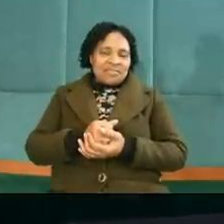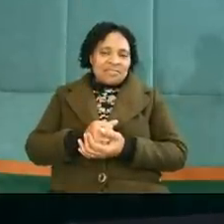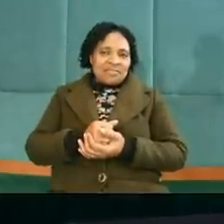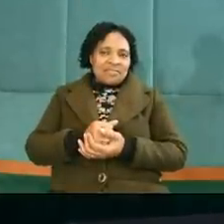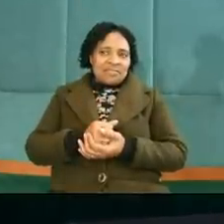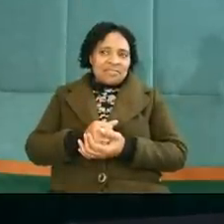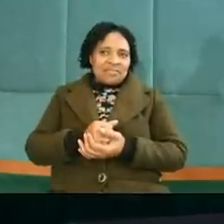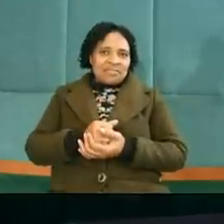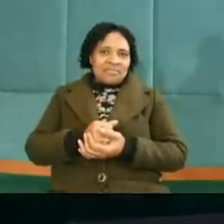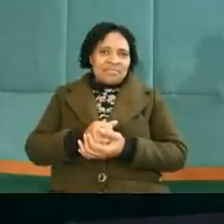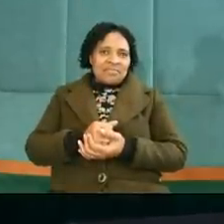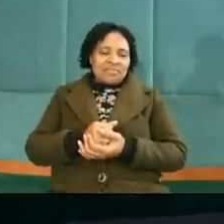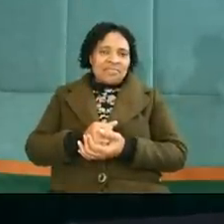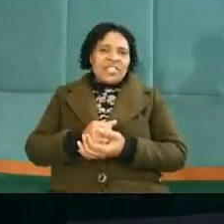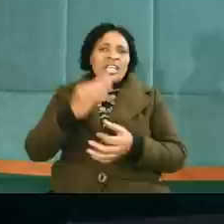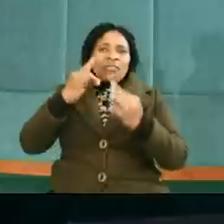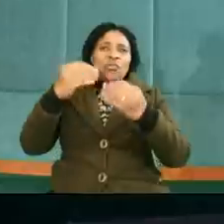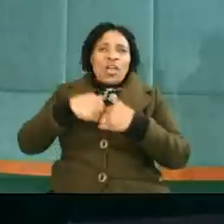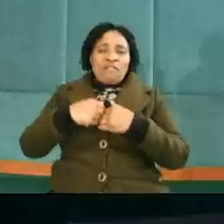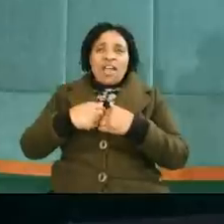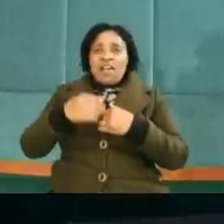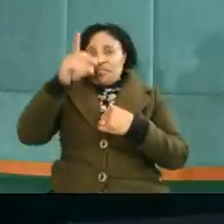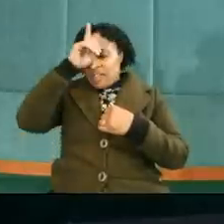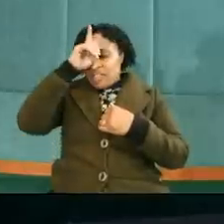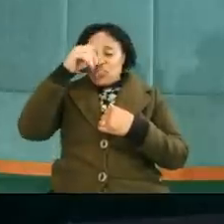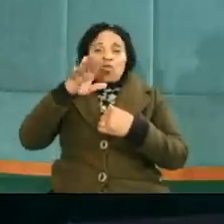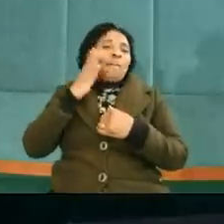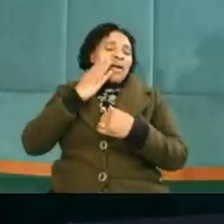Yes. All of you have a village. You have mamas and